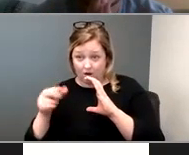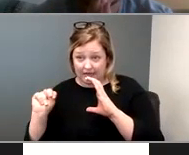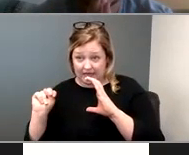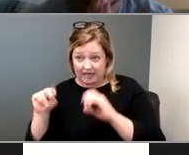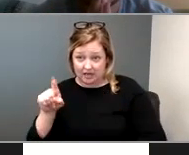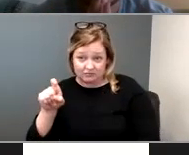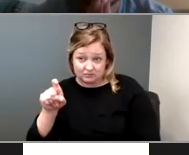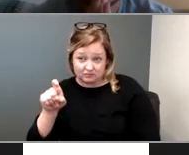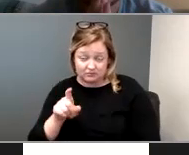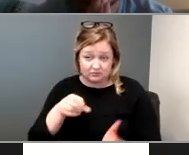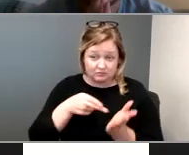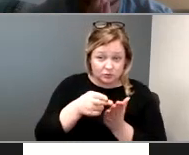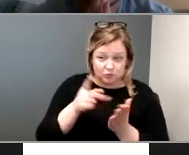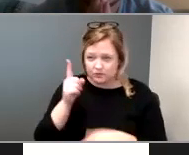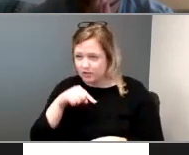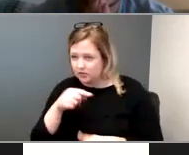False.